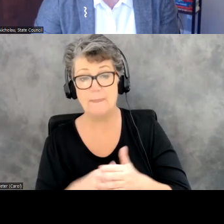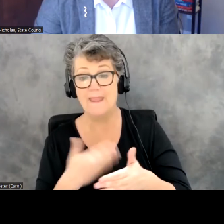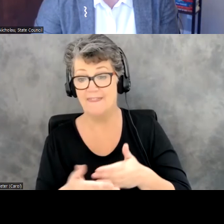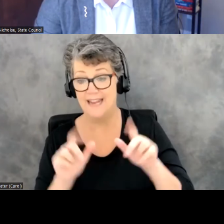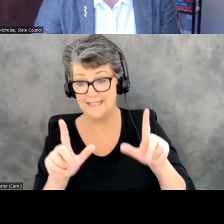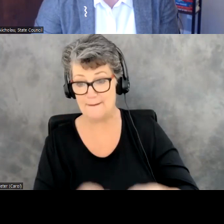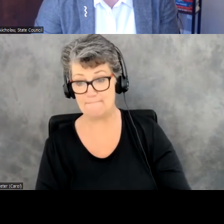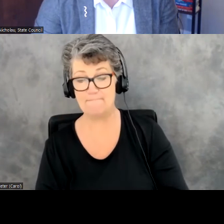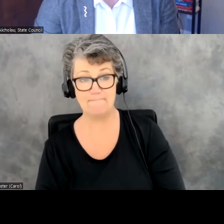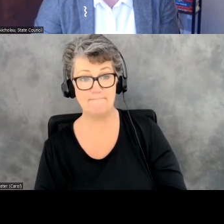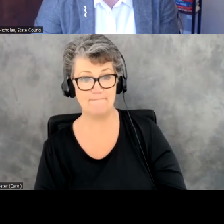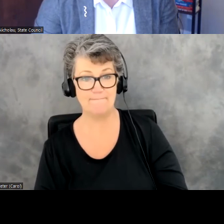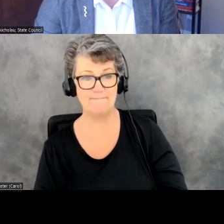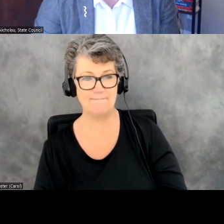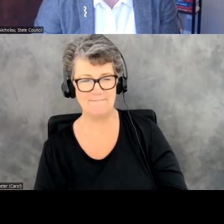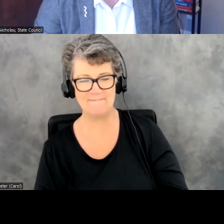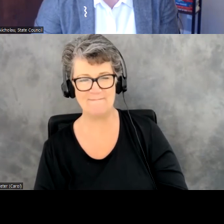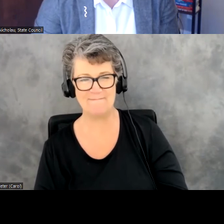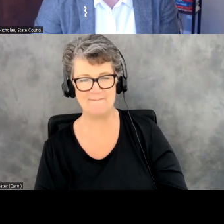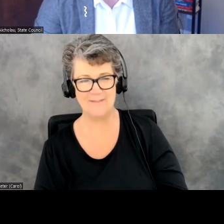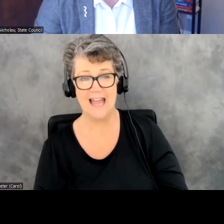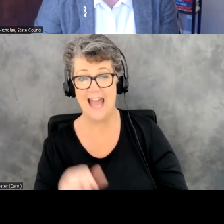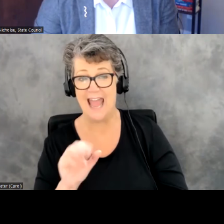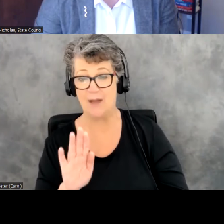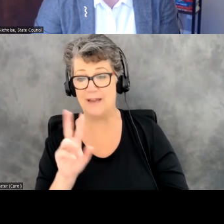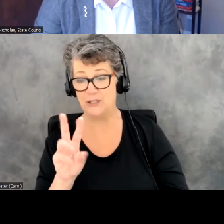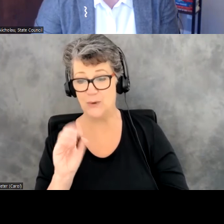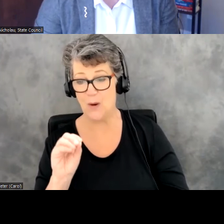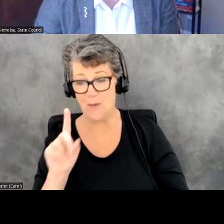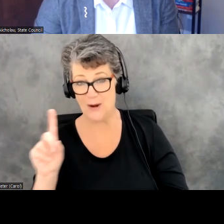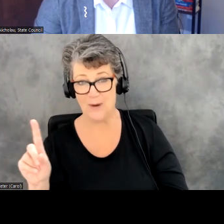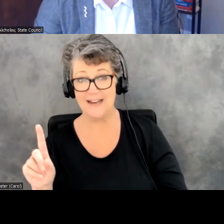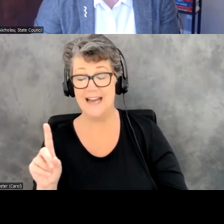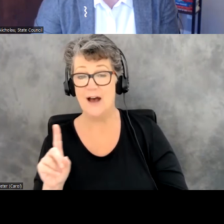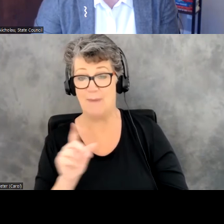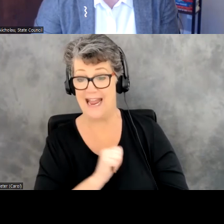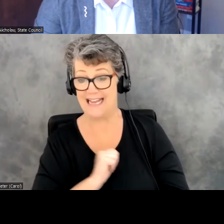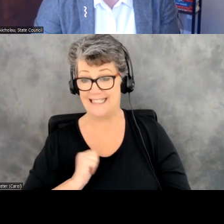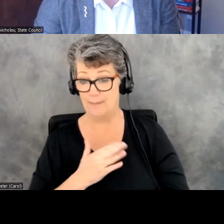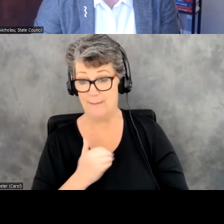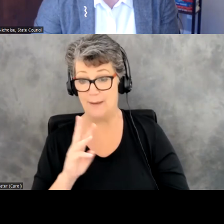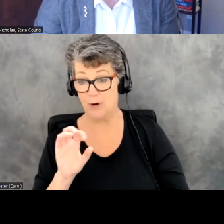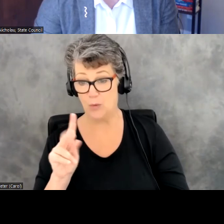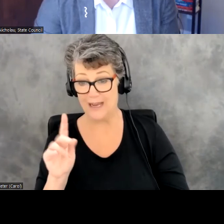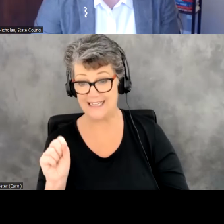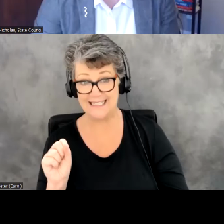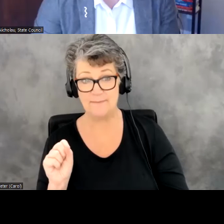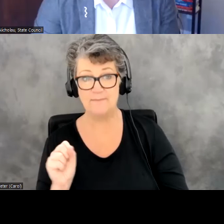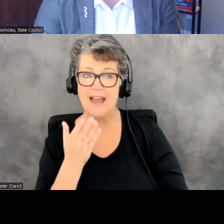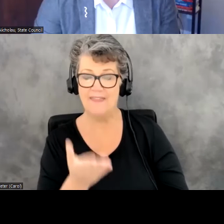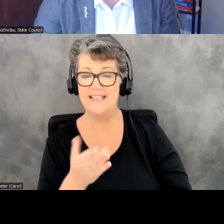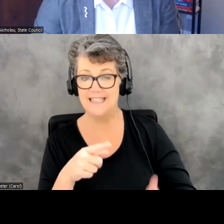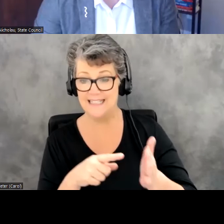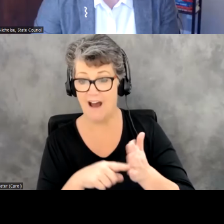please. Sorry, slide. AB 2011 is by Assembly Member Wicks. This is the